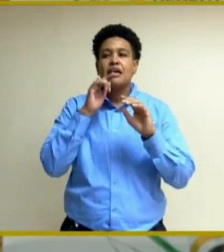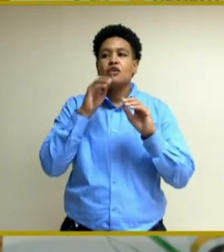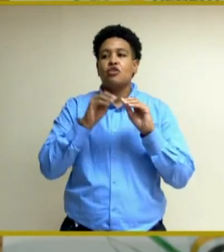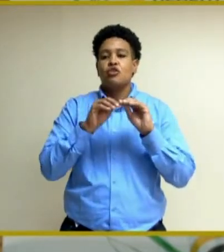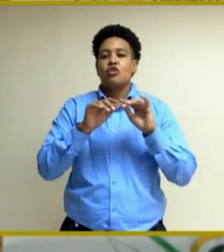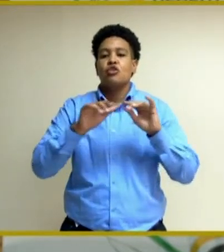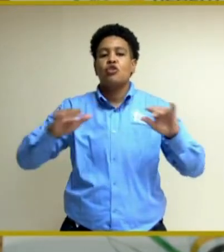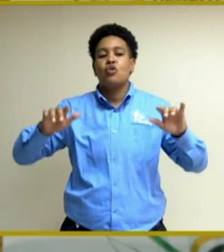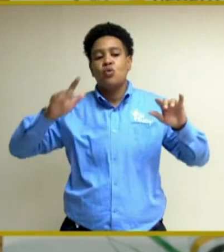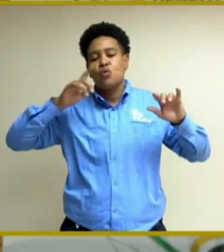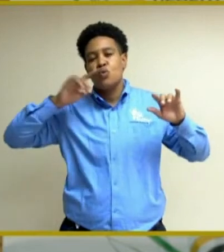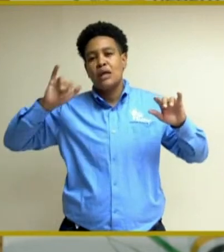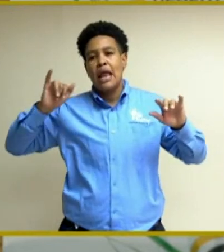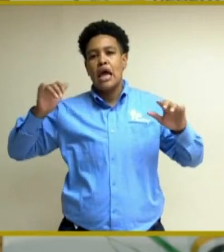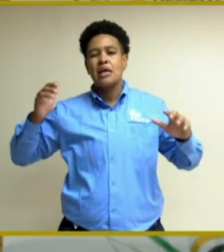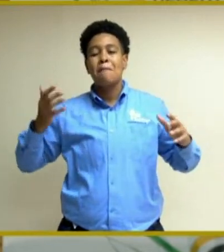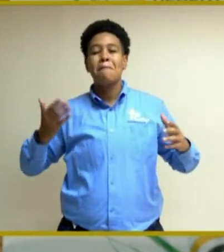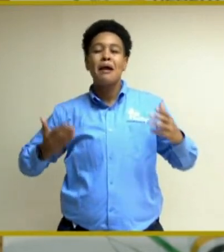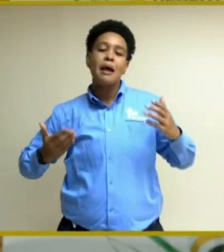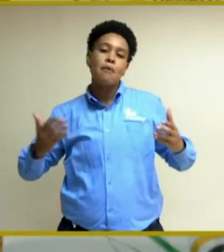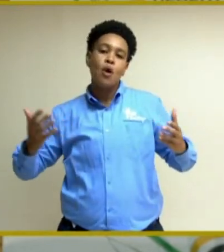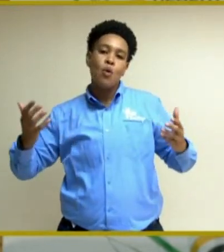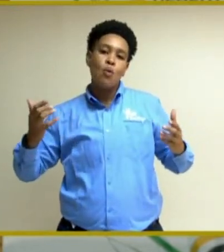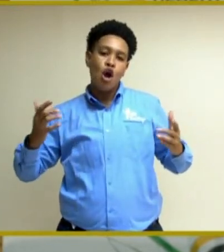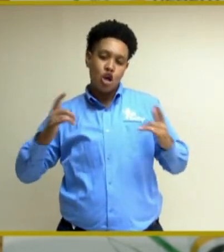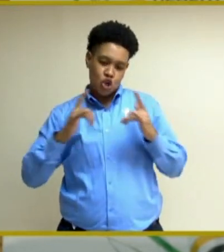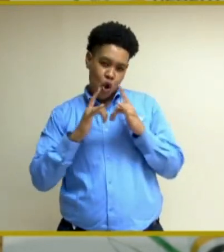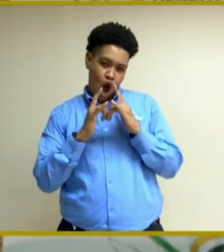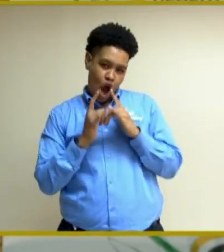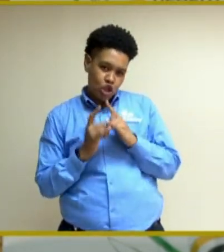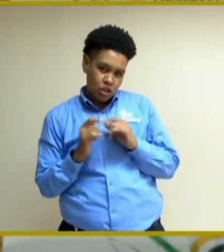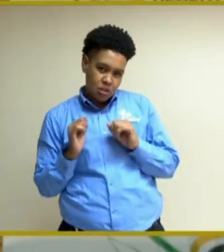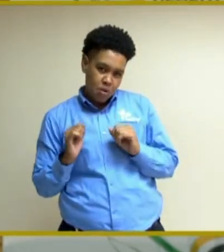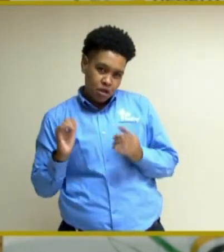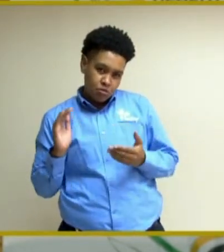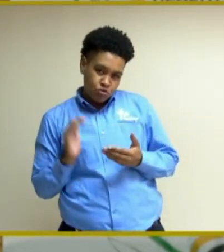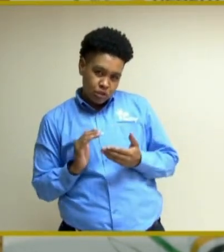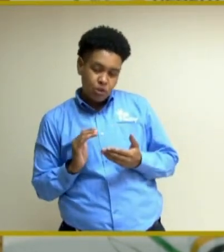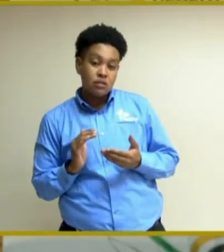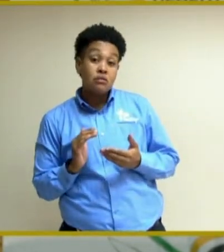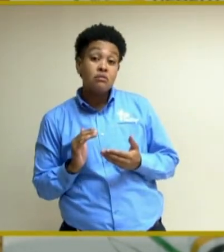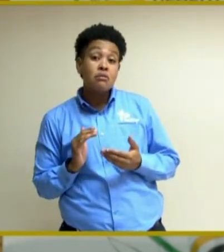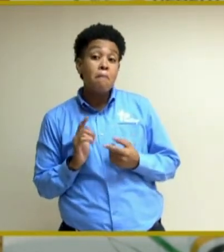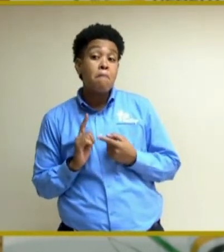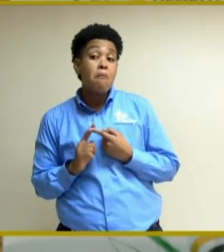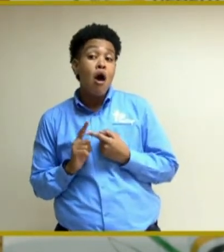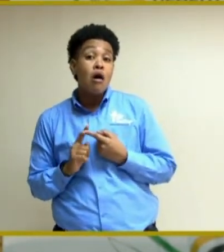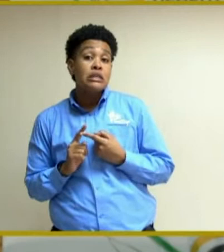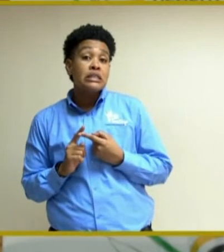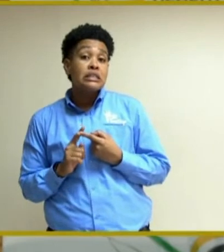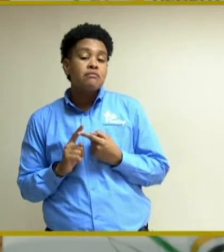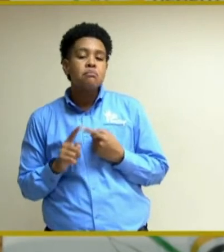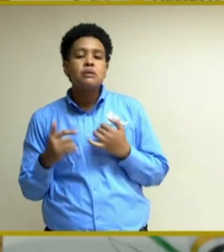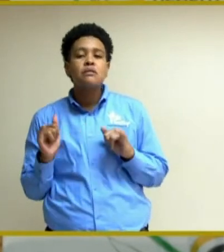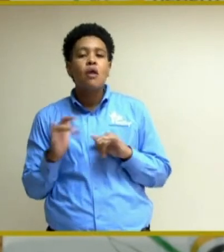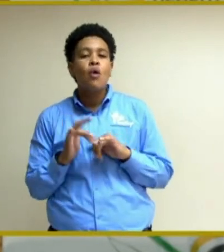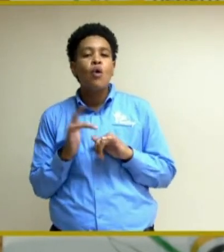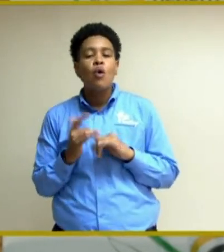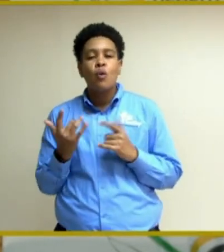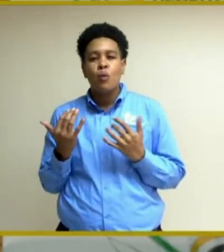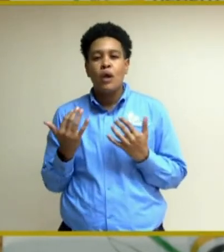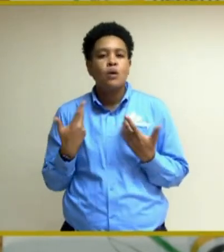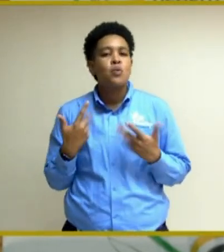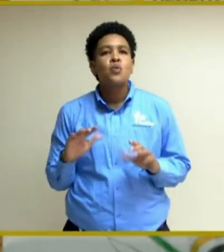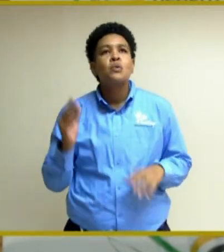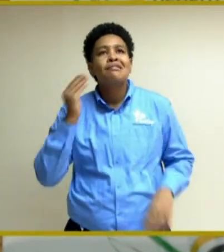looking as if it may want to adjust. And that's a good thing. That's a positive sign. But it's very early, and we don't want